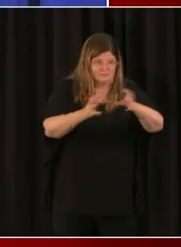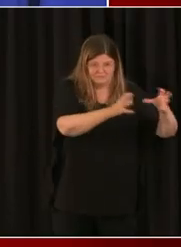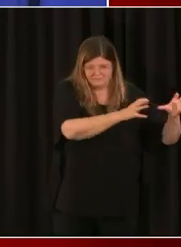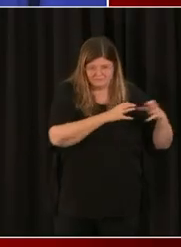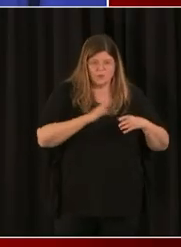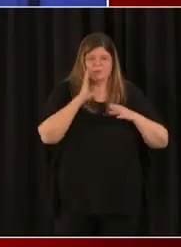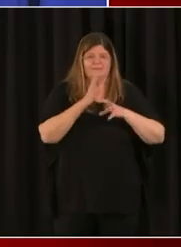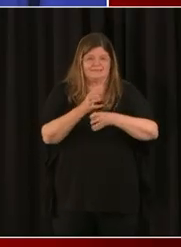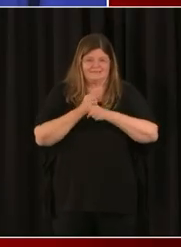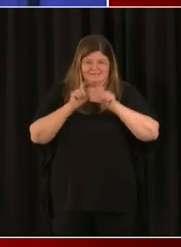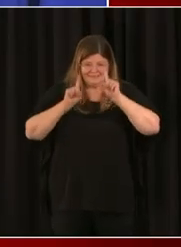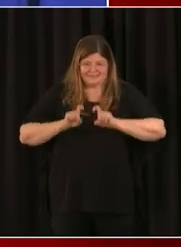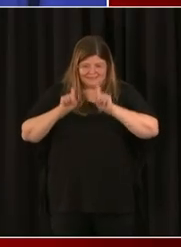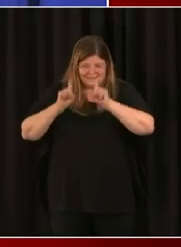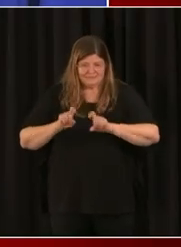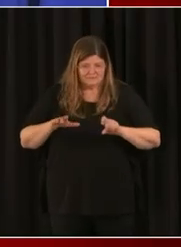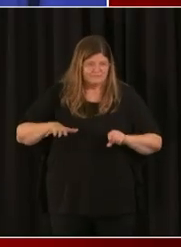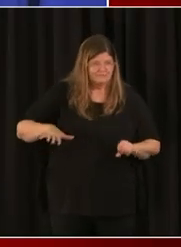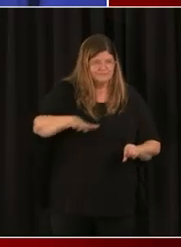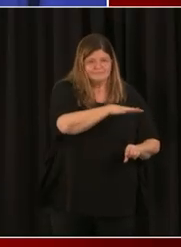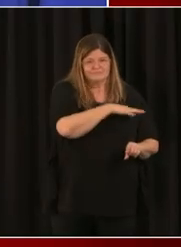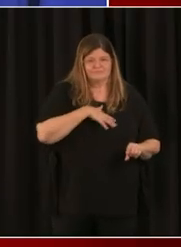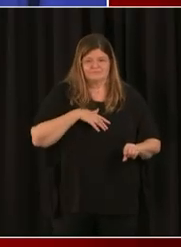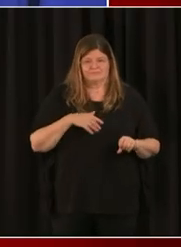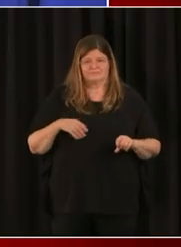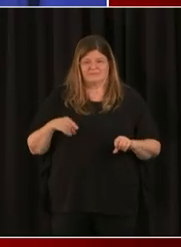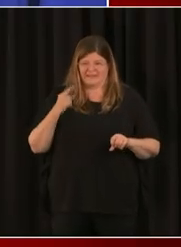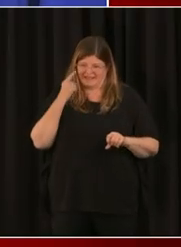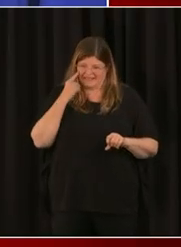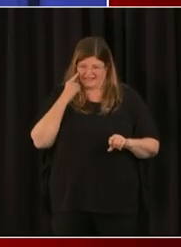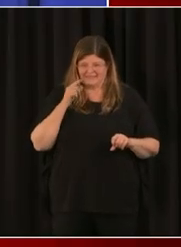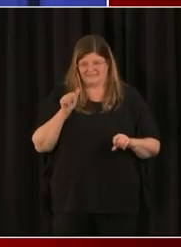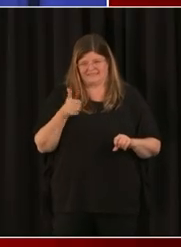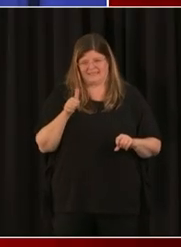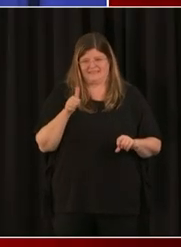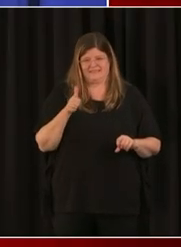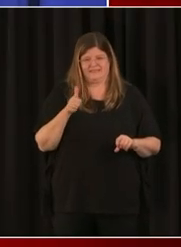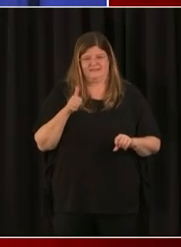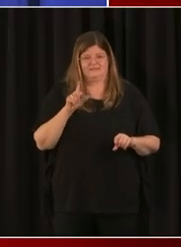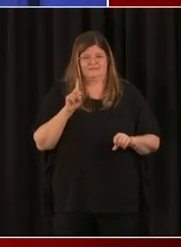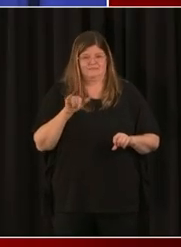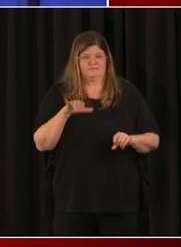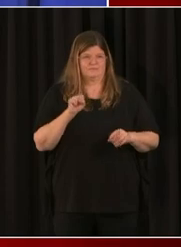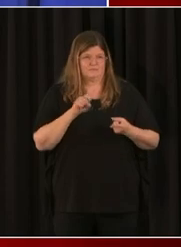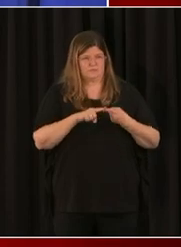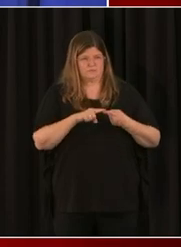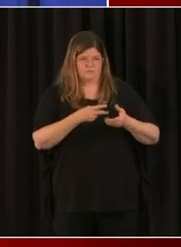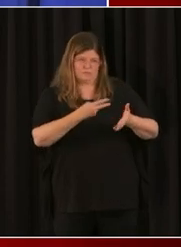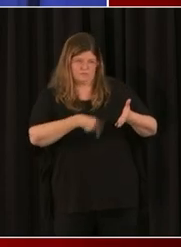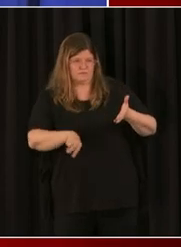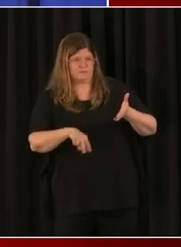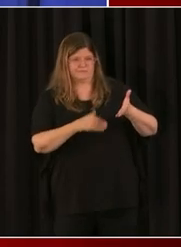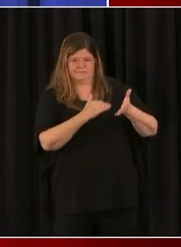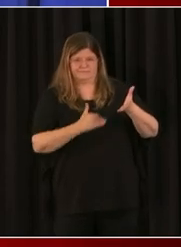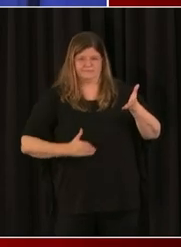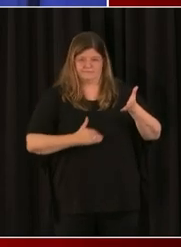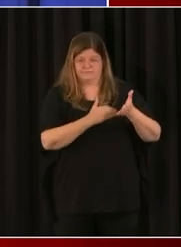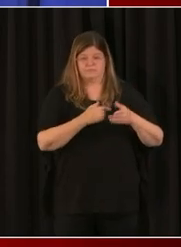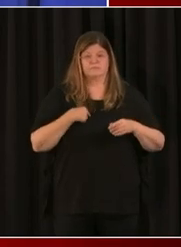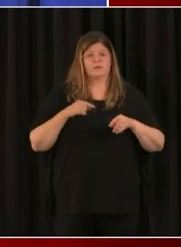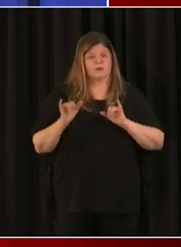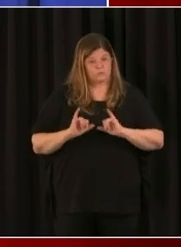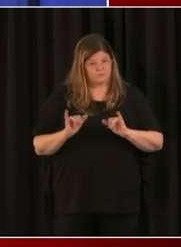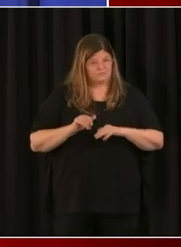tested over the course of, I think, 10 days to 2 weeks. We have